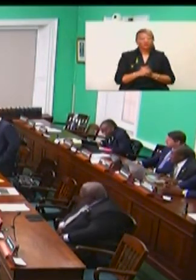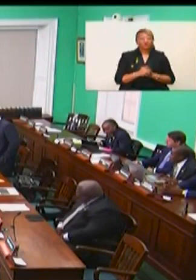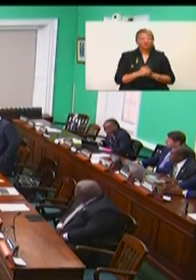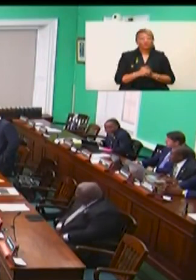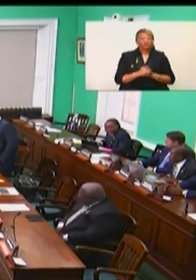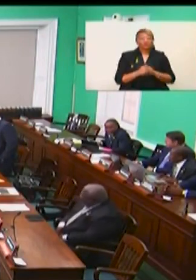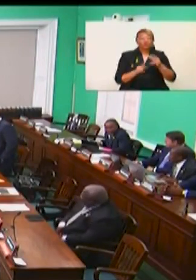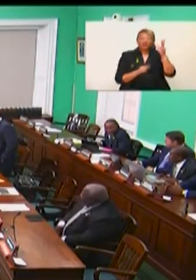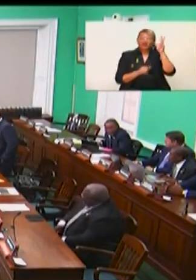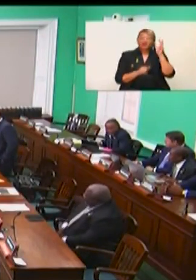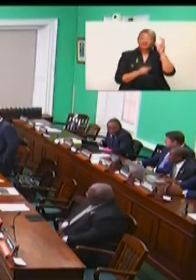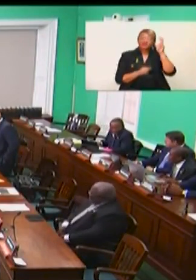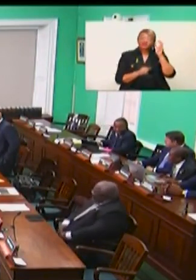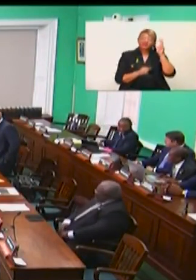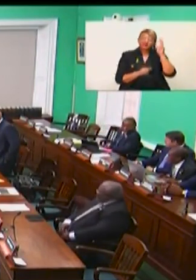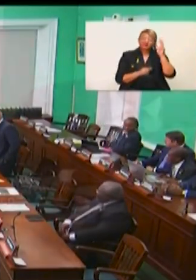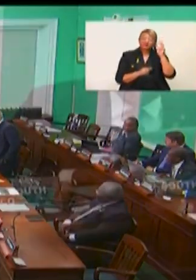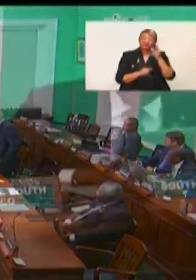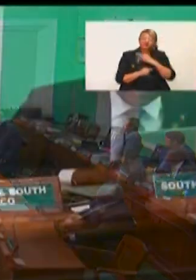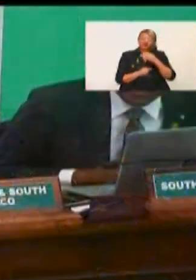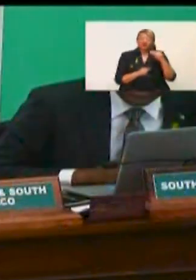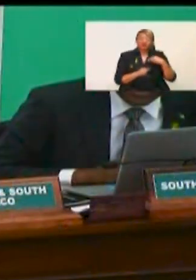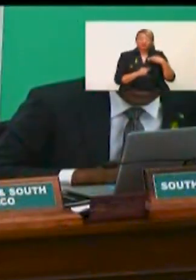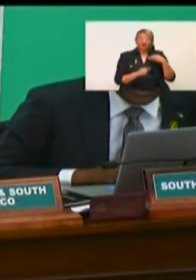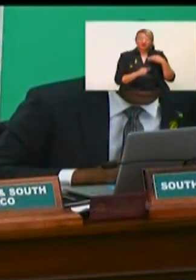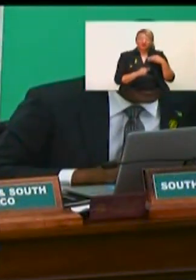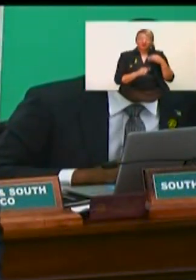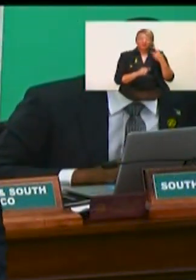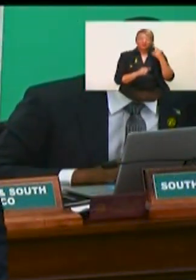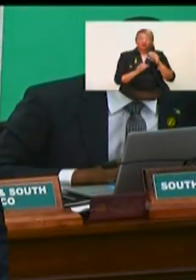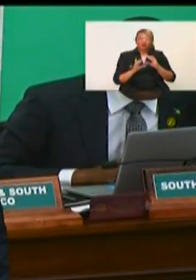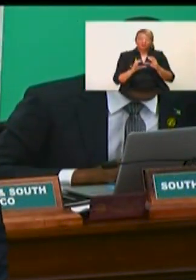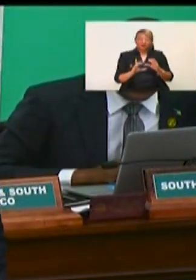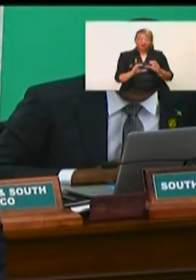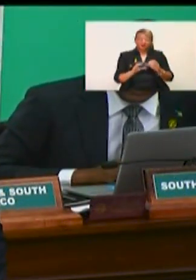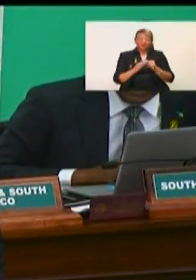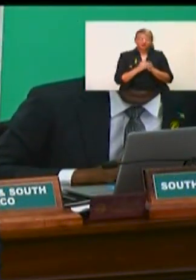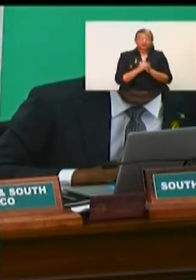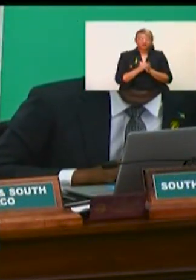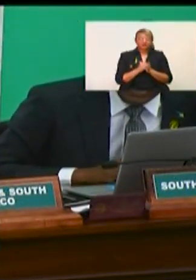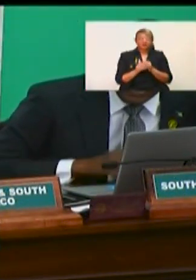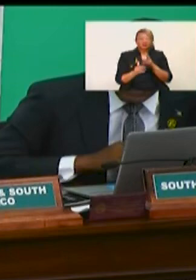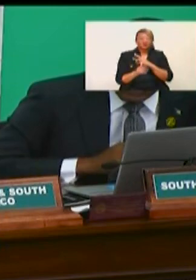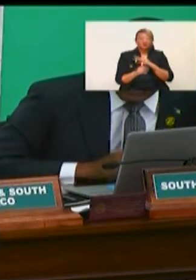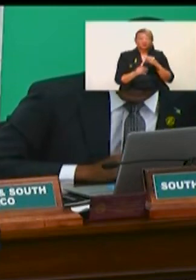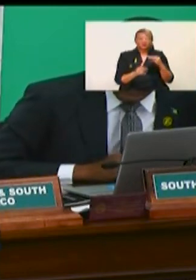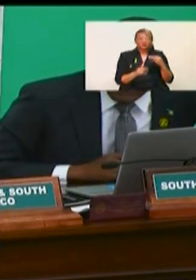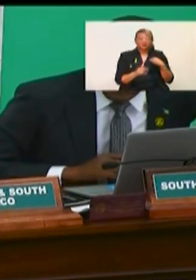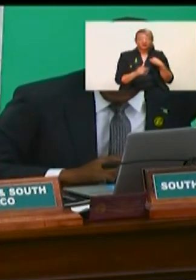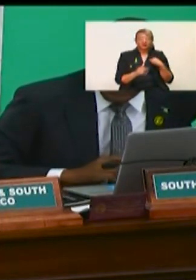I listened to the member for Carmichael. Turn the mic up, please.